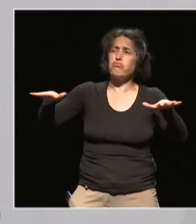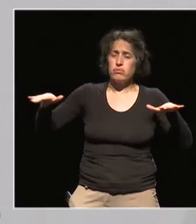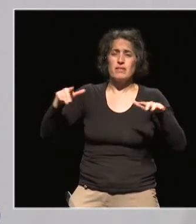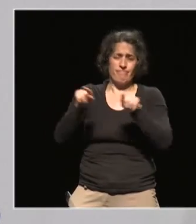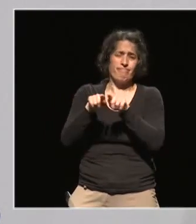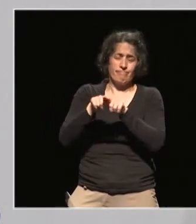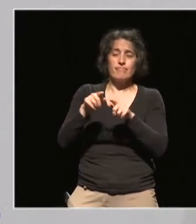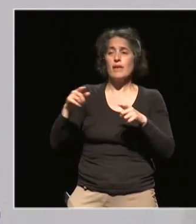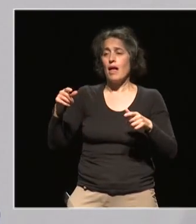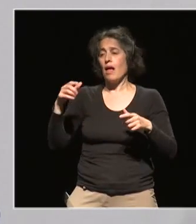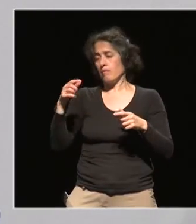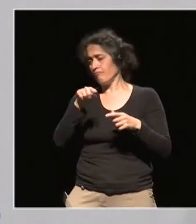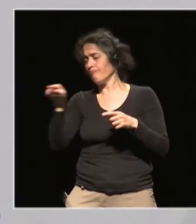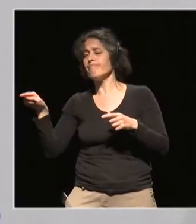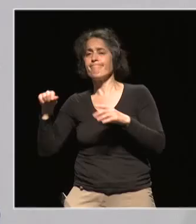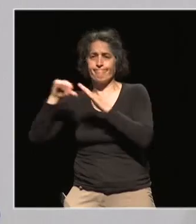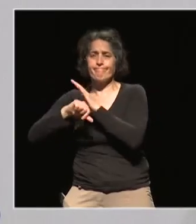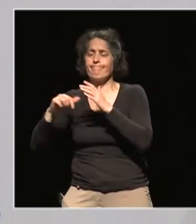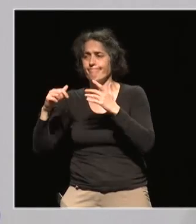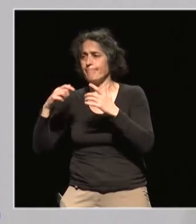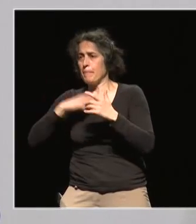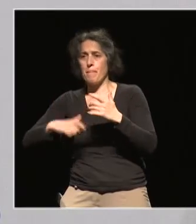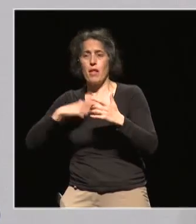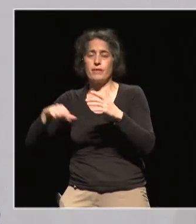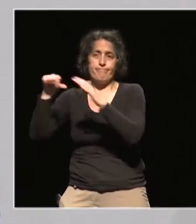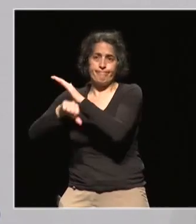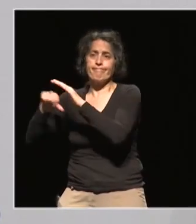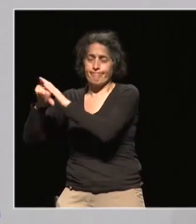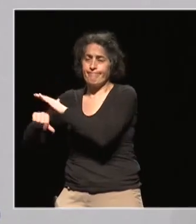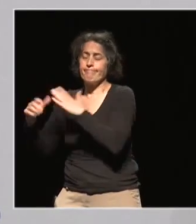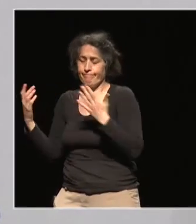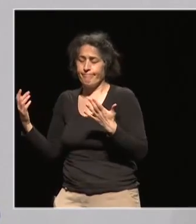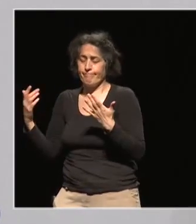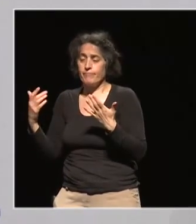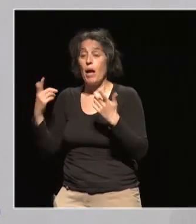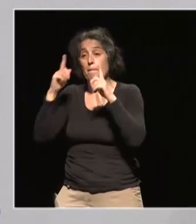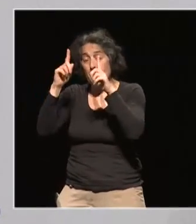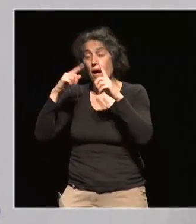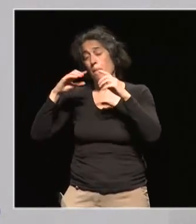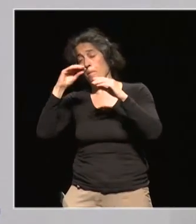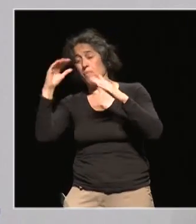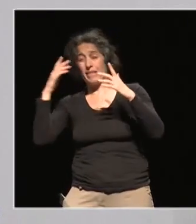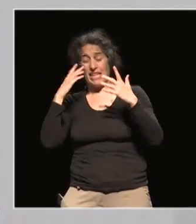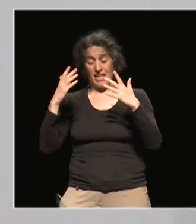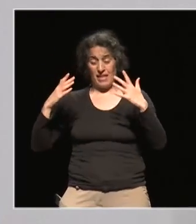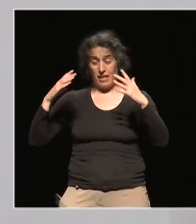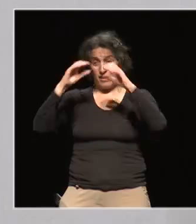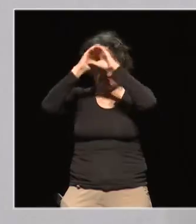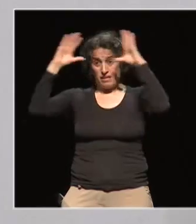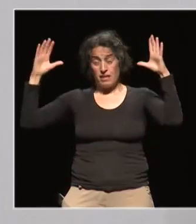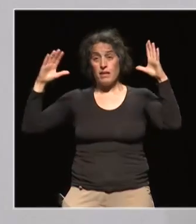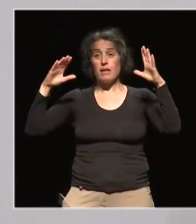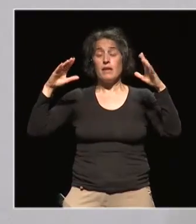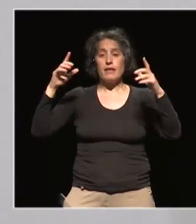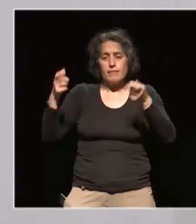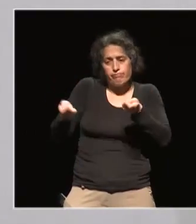doing, what we think is, as long as it serves the great mass of our people and the country, then we have to